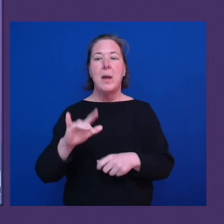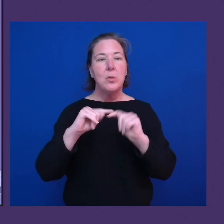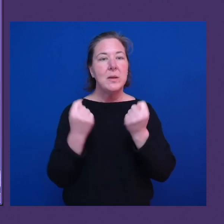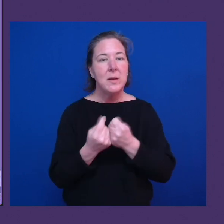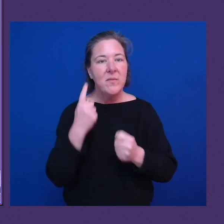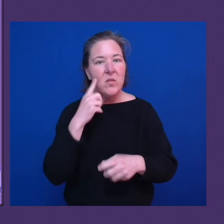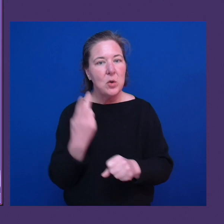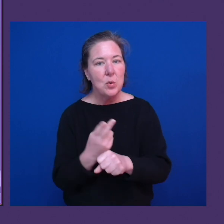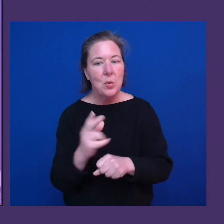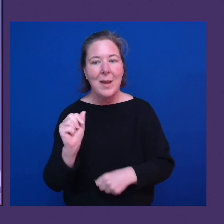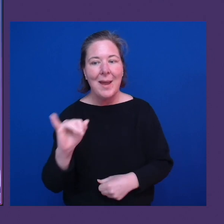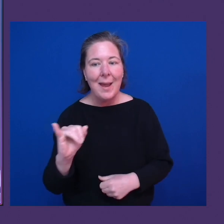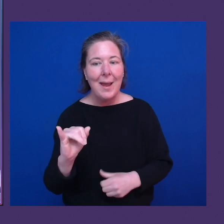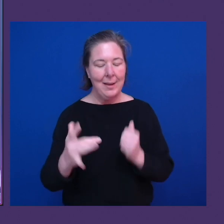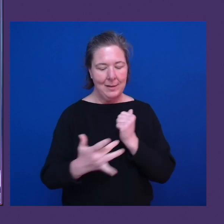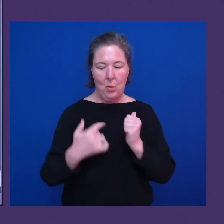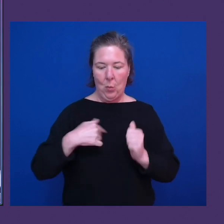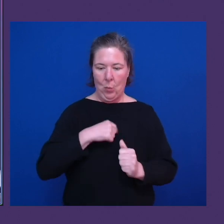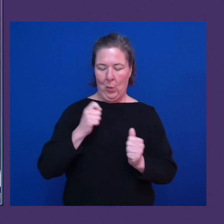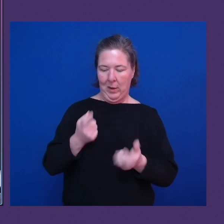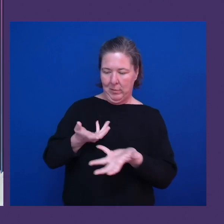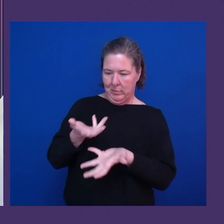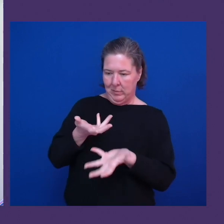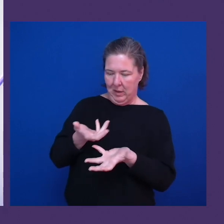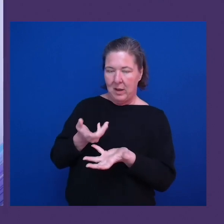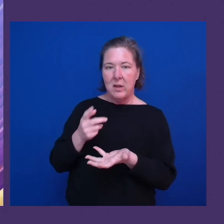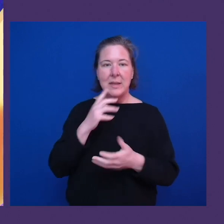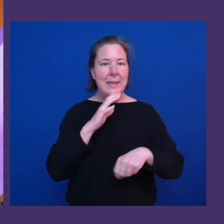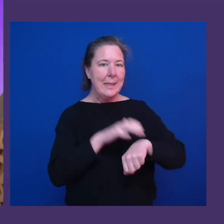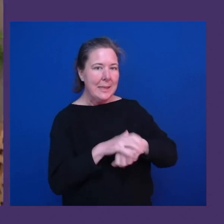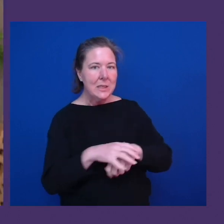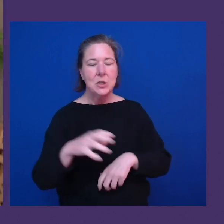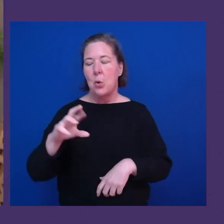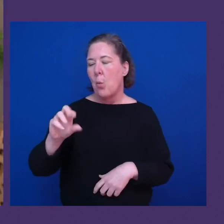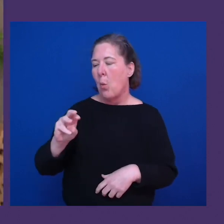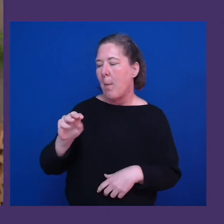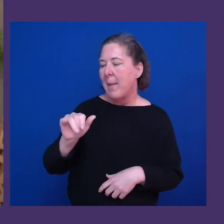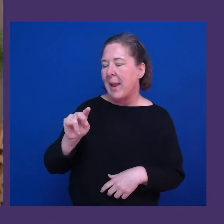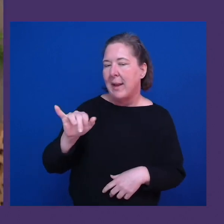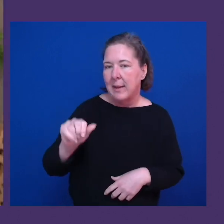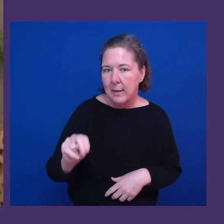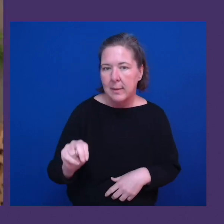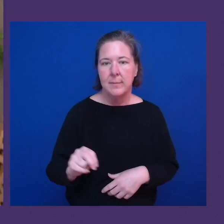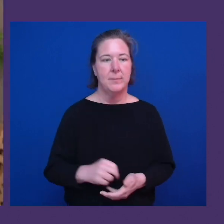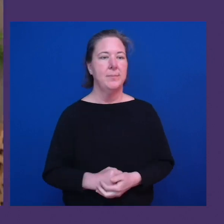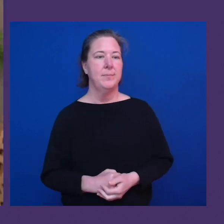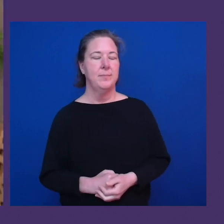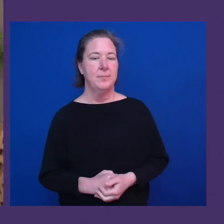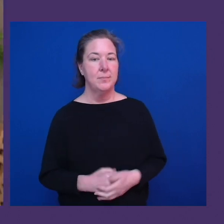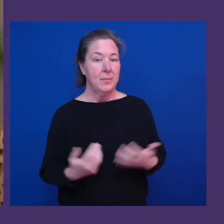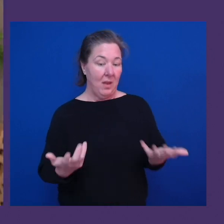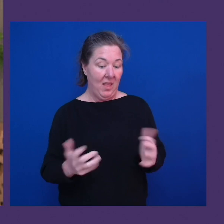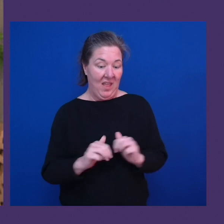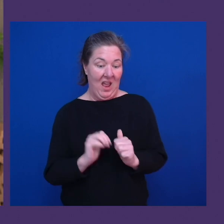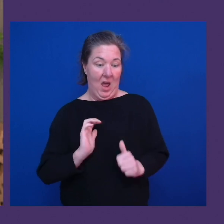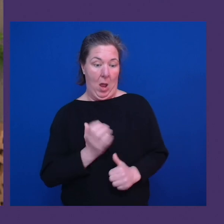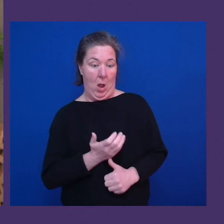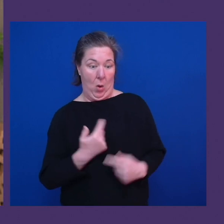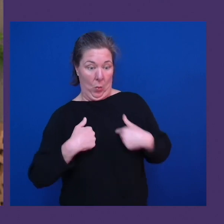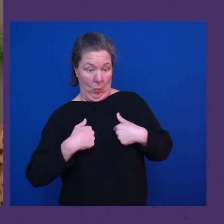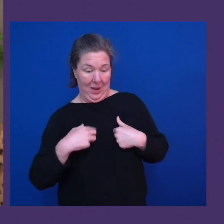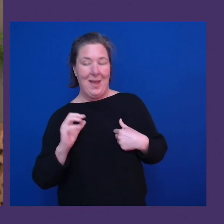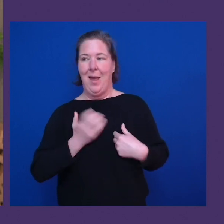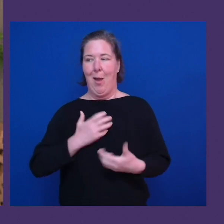can converse with our data in English or Romanian. So that's how we and our partners are using speech